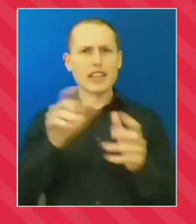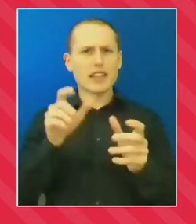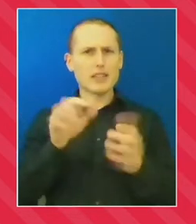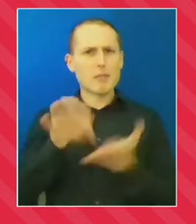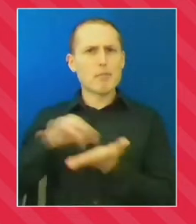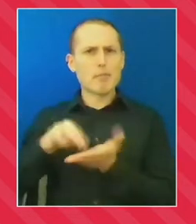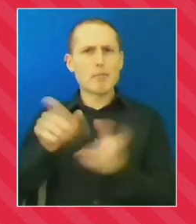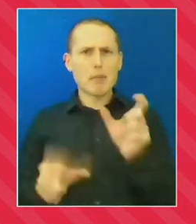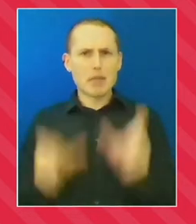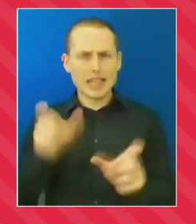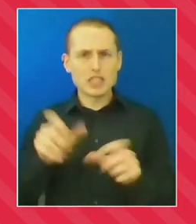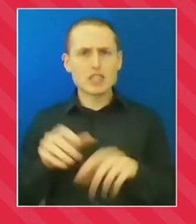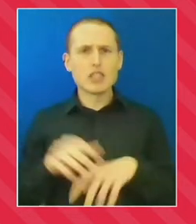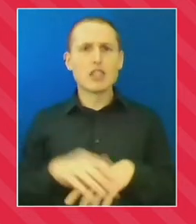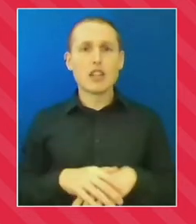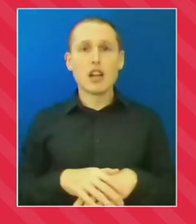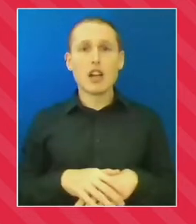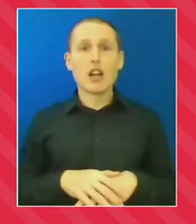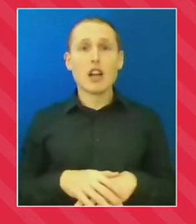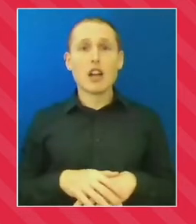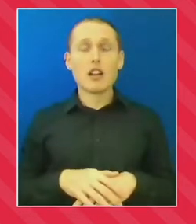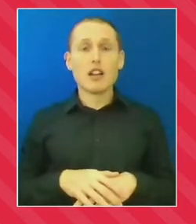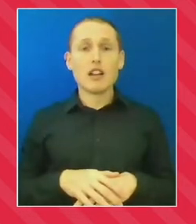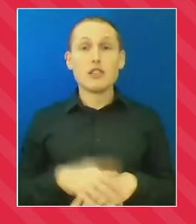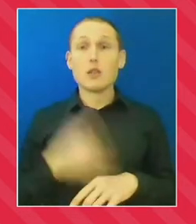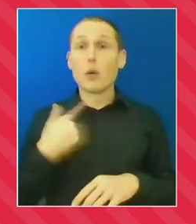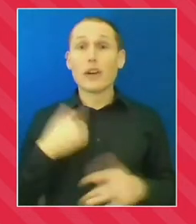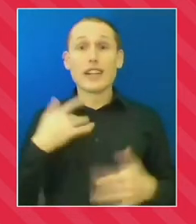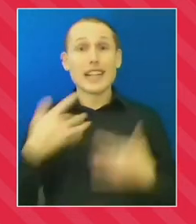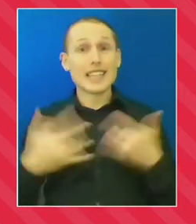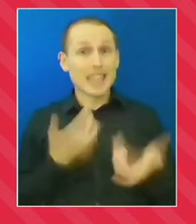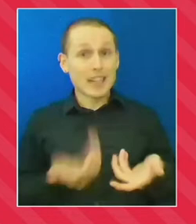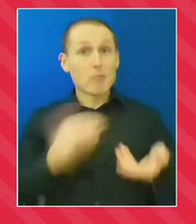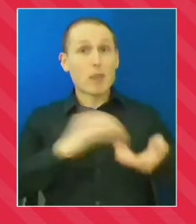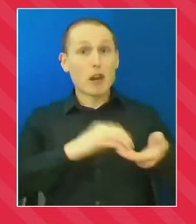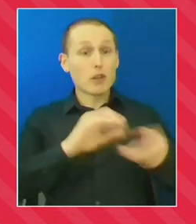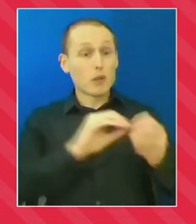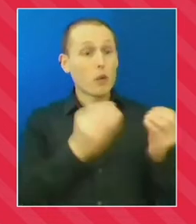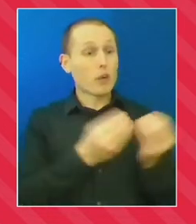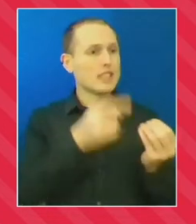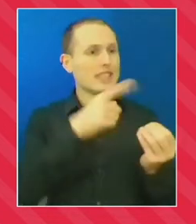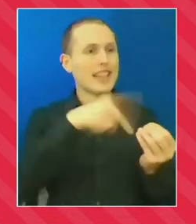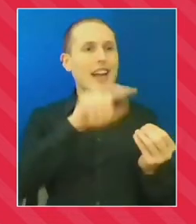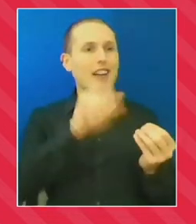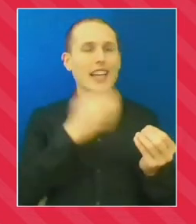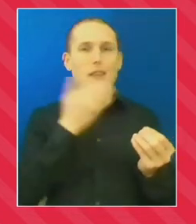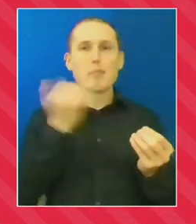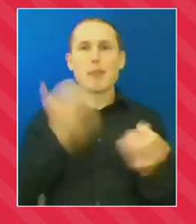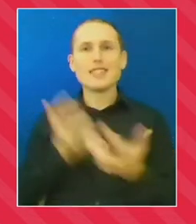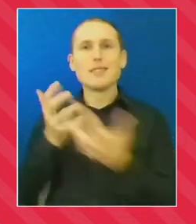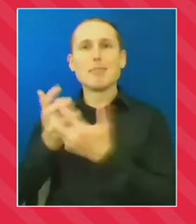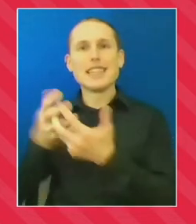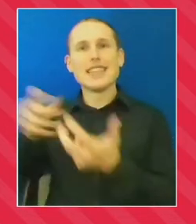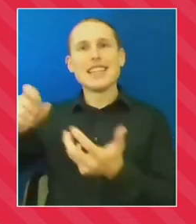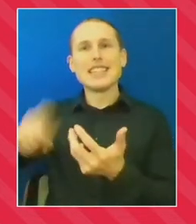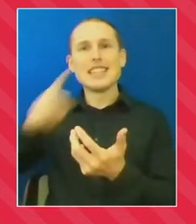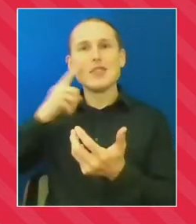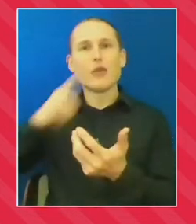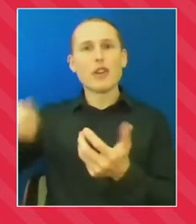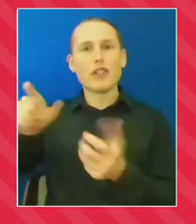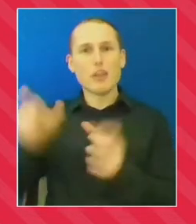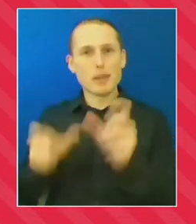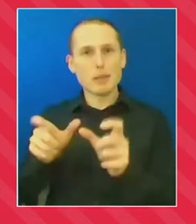who can and will best meet the needs of those that they are serving through the food. We don't